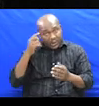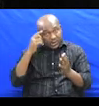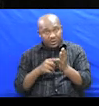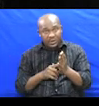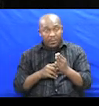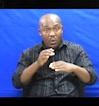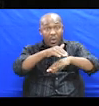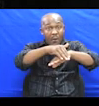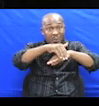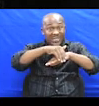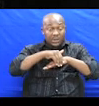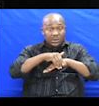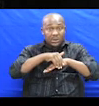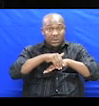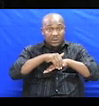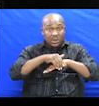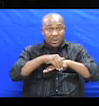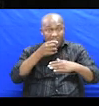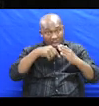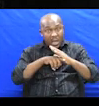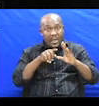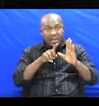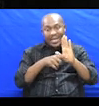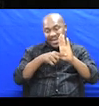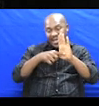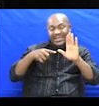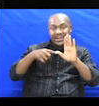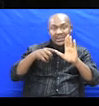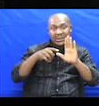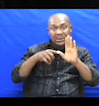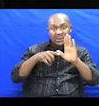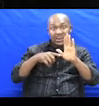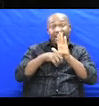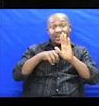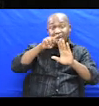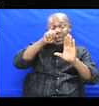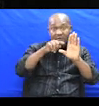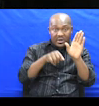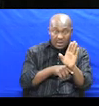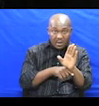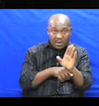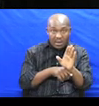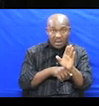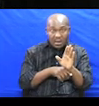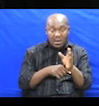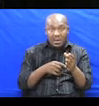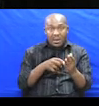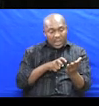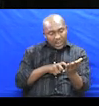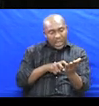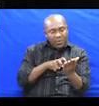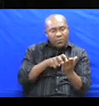the British in East Africa built the Uganda railway line,